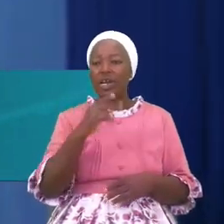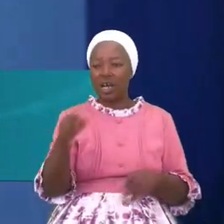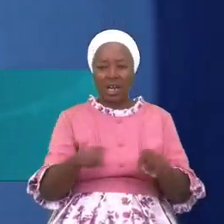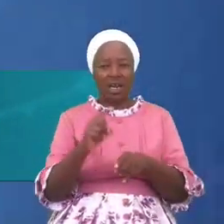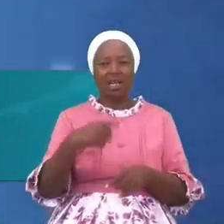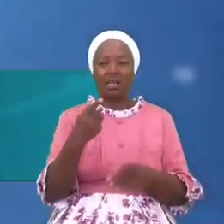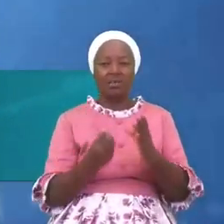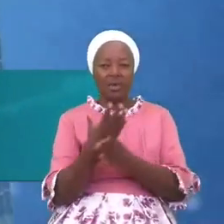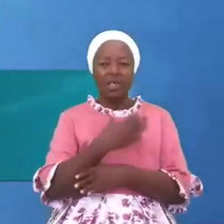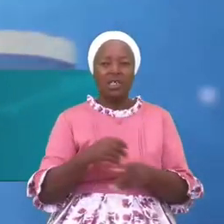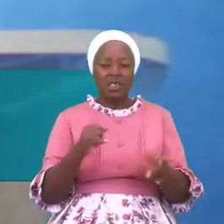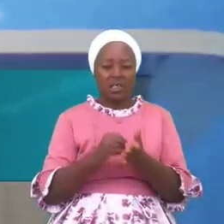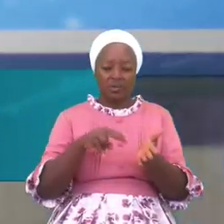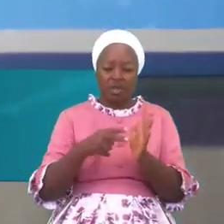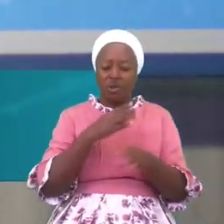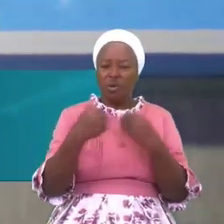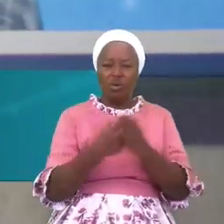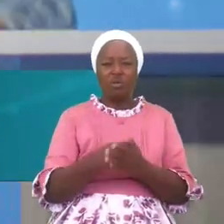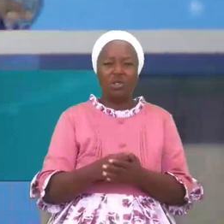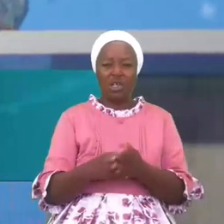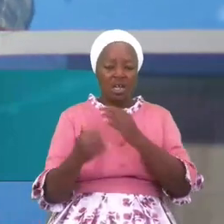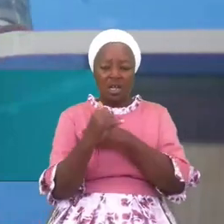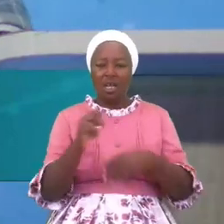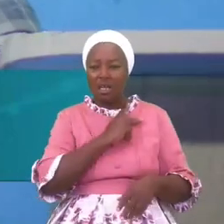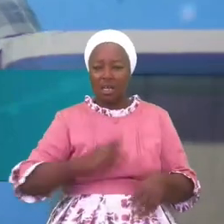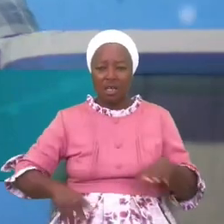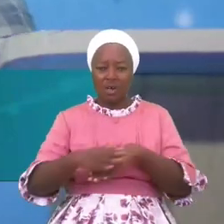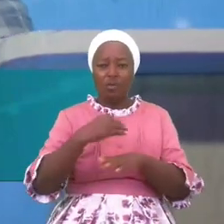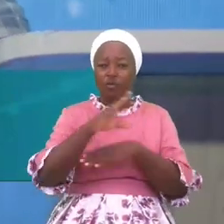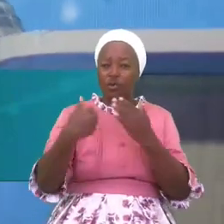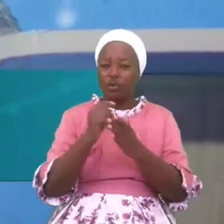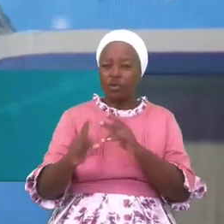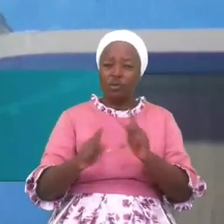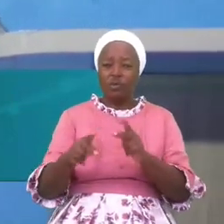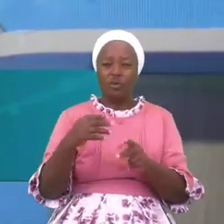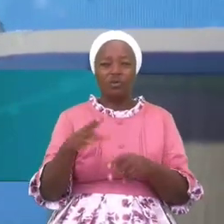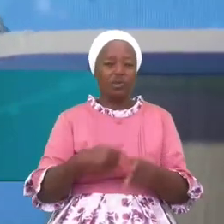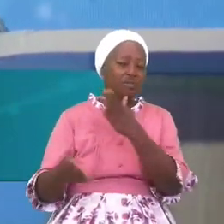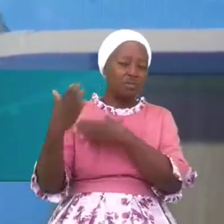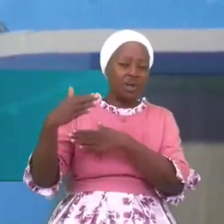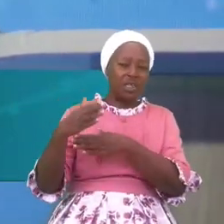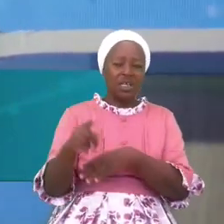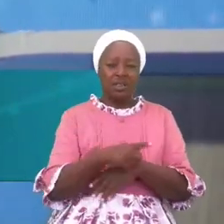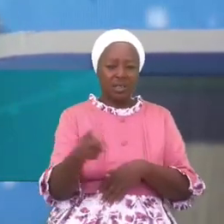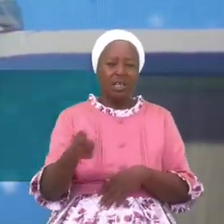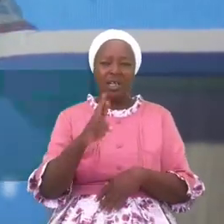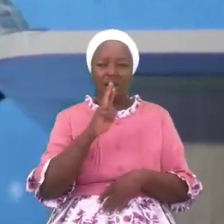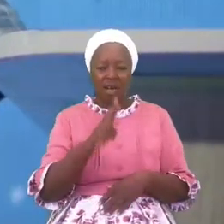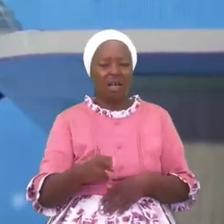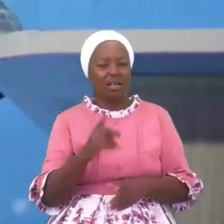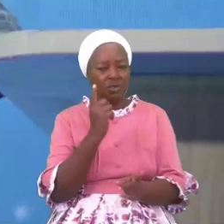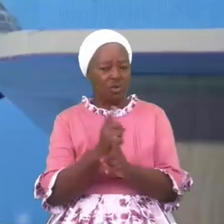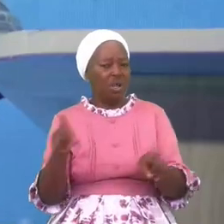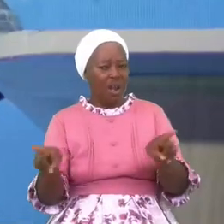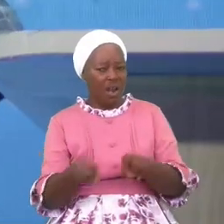It says all those things of the past, they are like grass, it withers away.